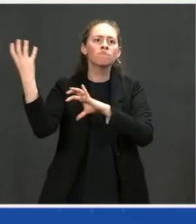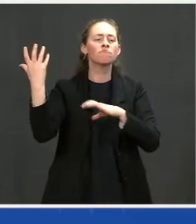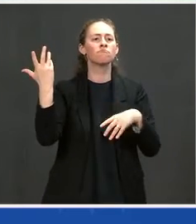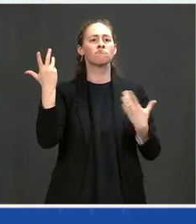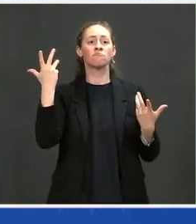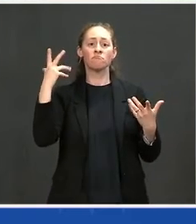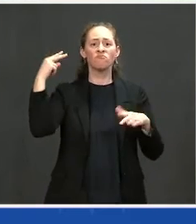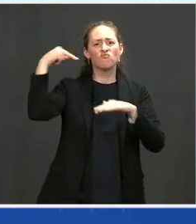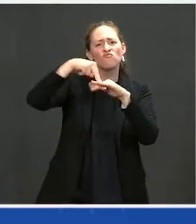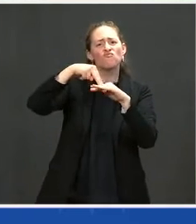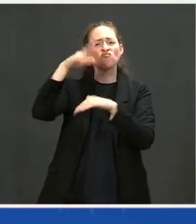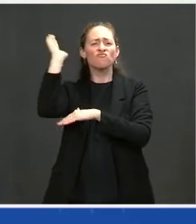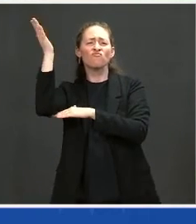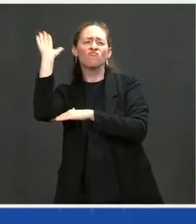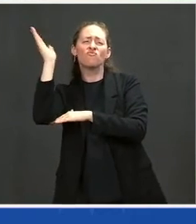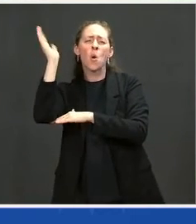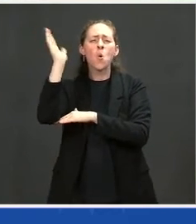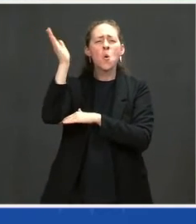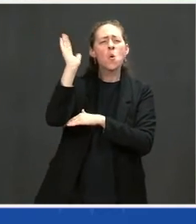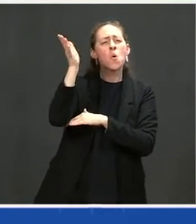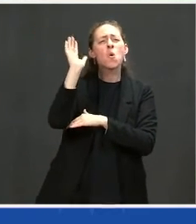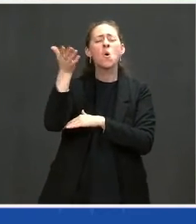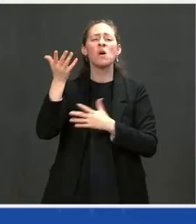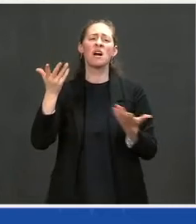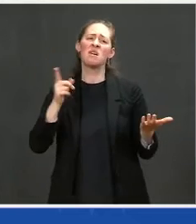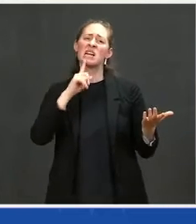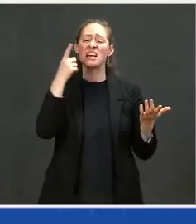to go beyond what I'm talking about.